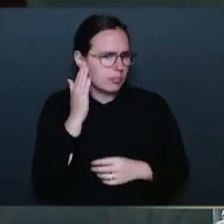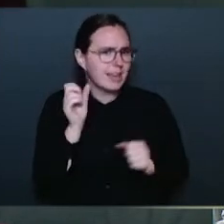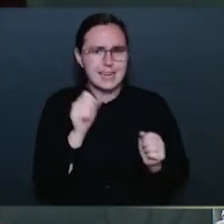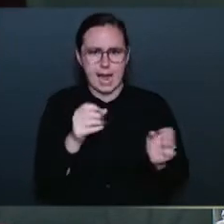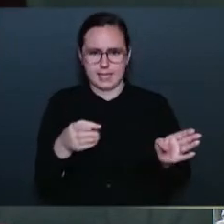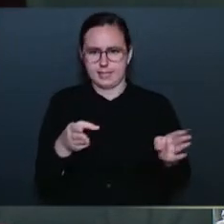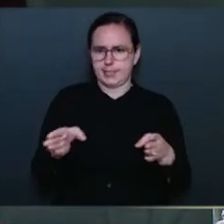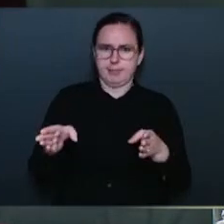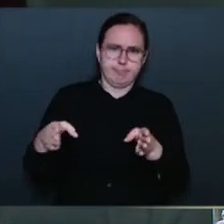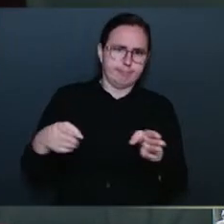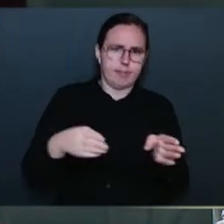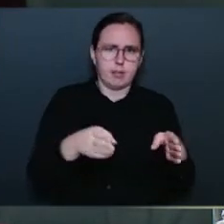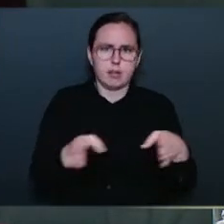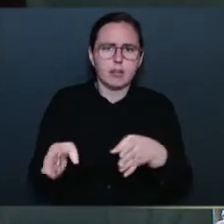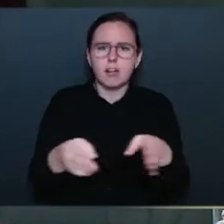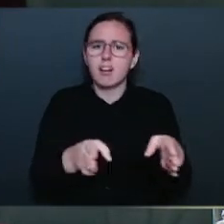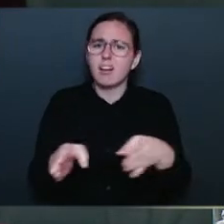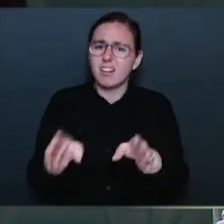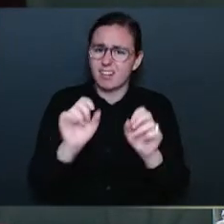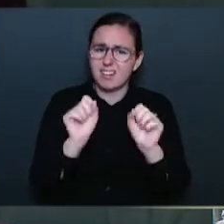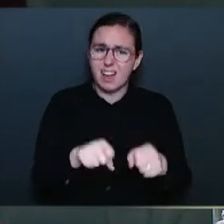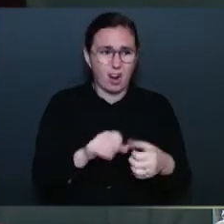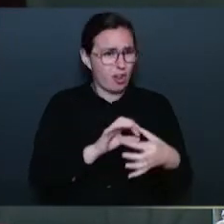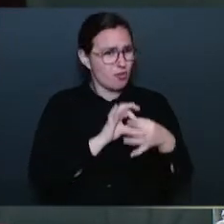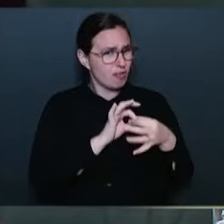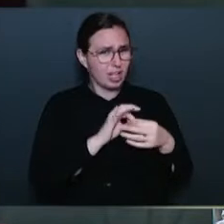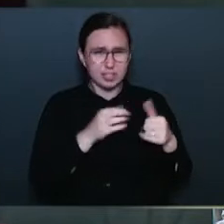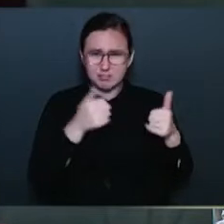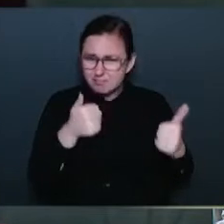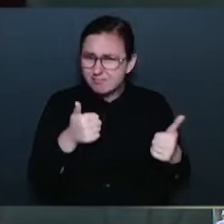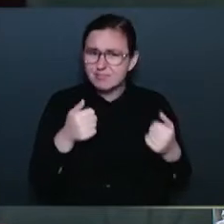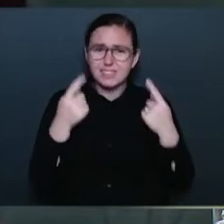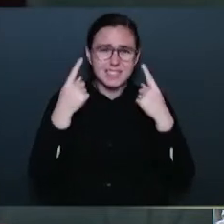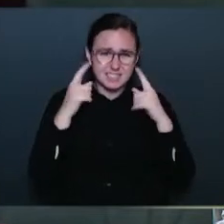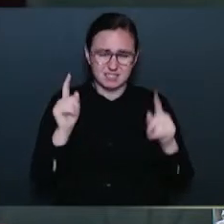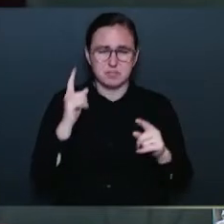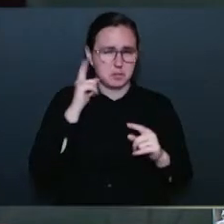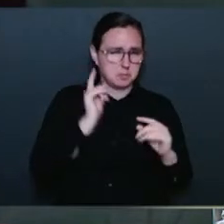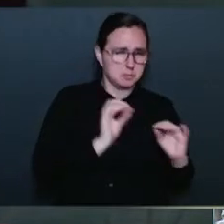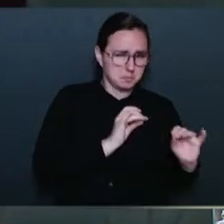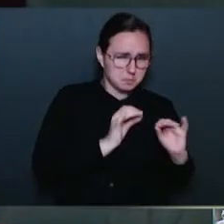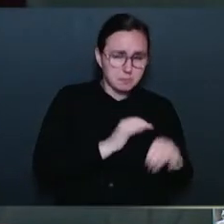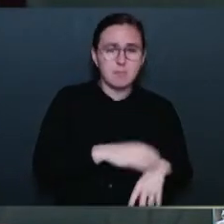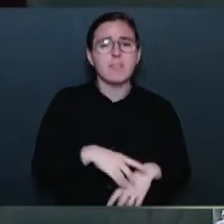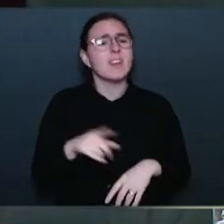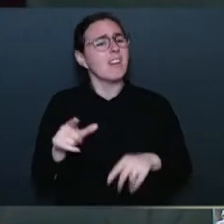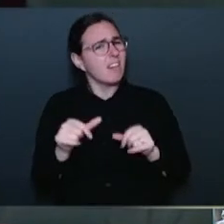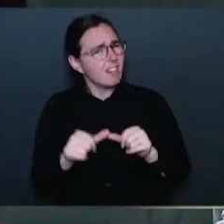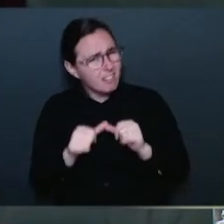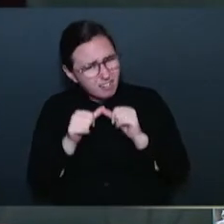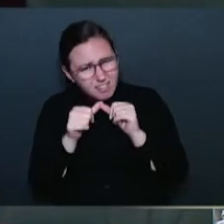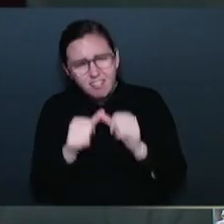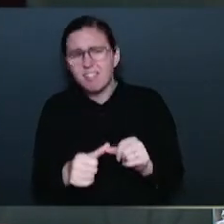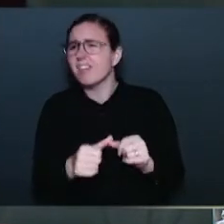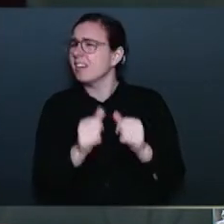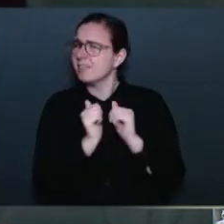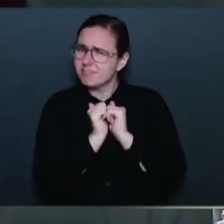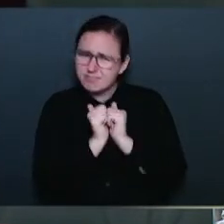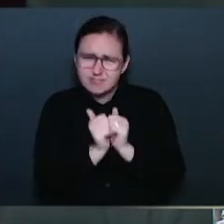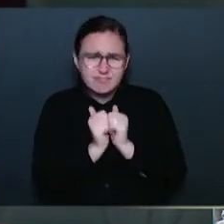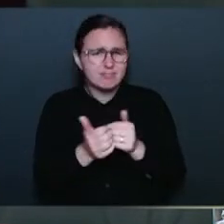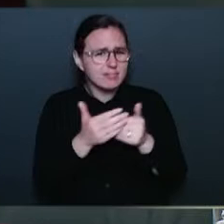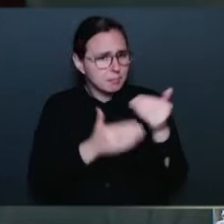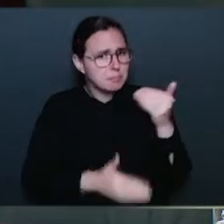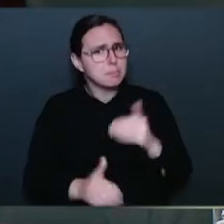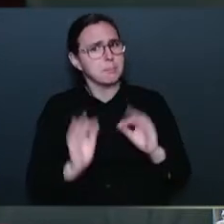is working very well we're going to continue to work together to make sure that we're addressing the front line issues and I have asked as well for as